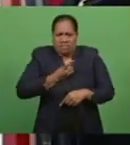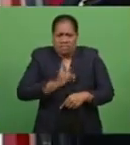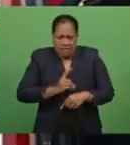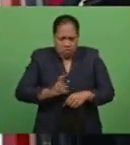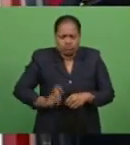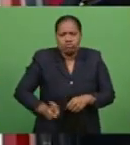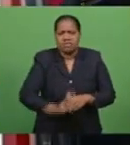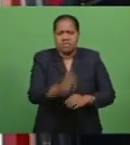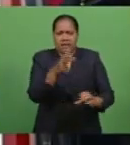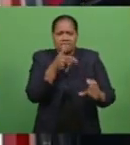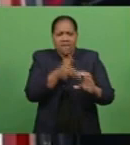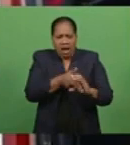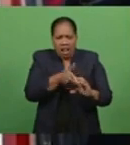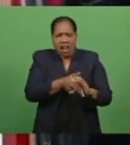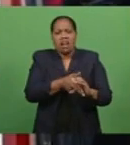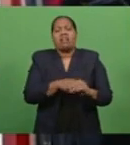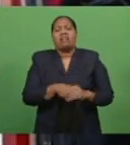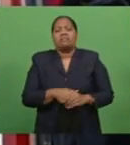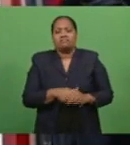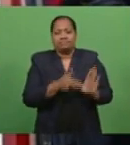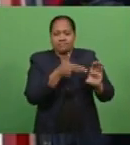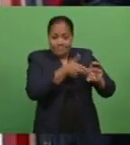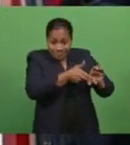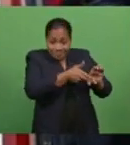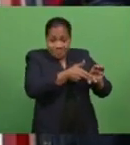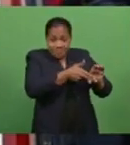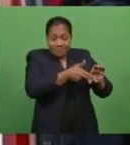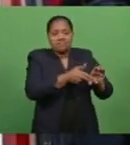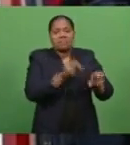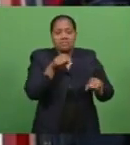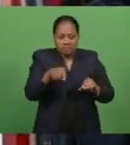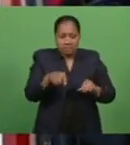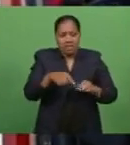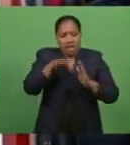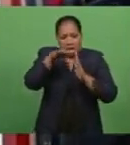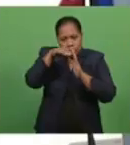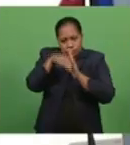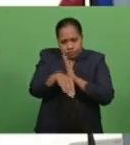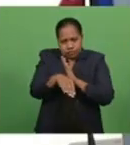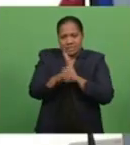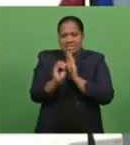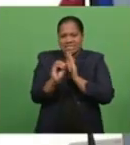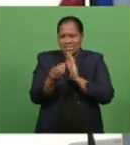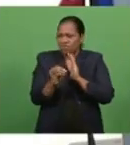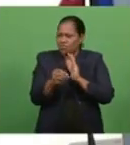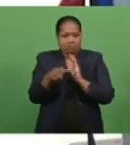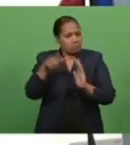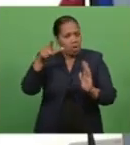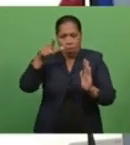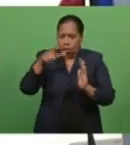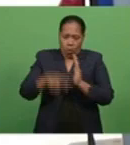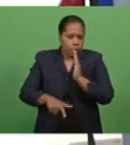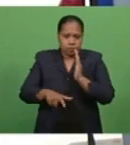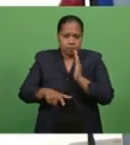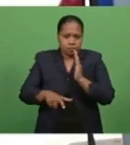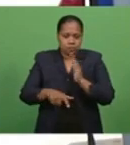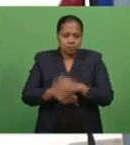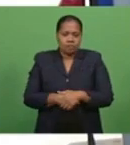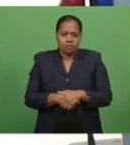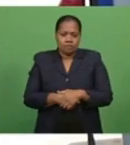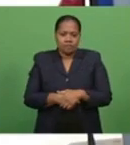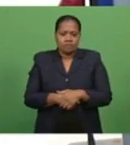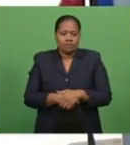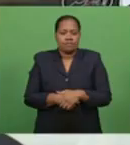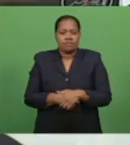of the U.S. benchmark crude to be delivered in May fell below zero, a historic low, as storage capacity reaches its